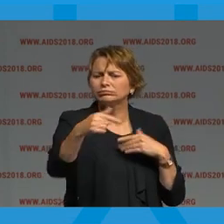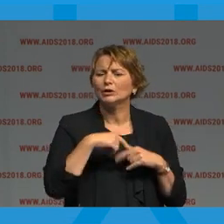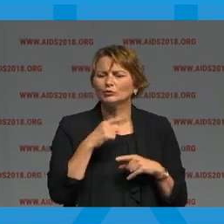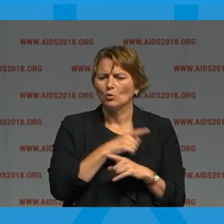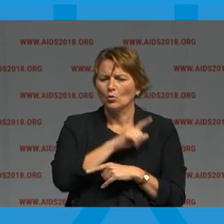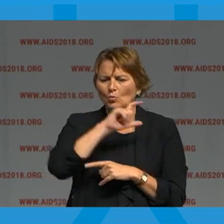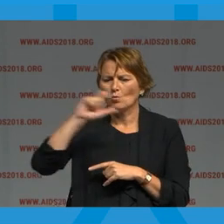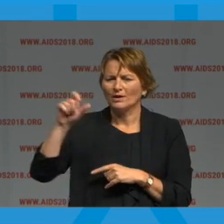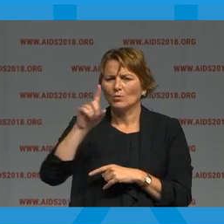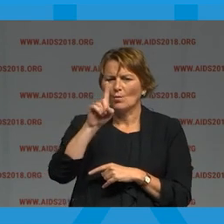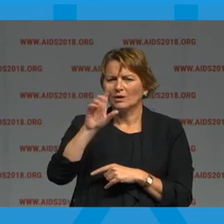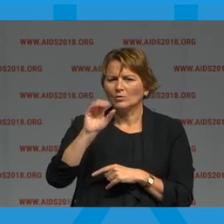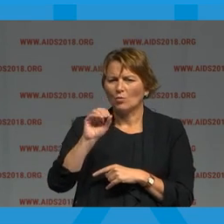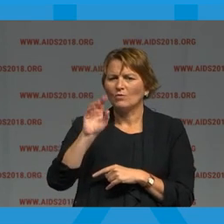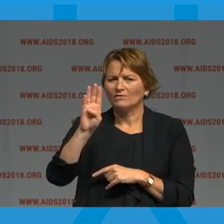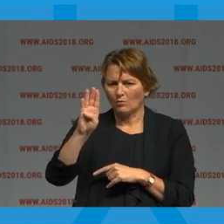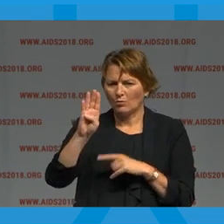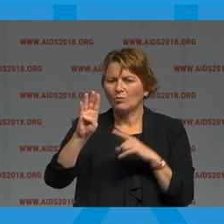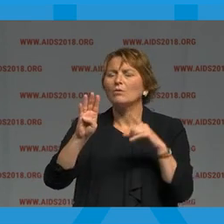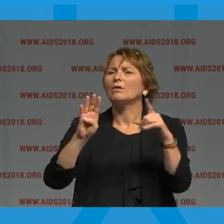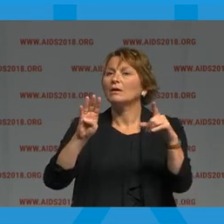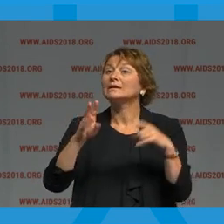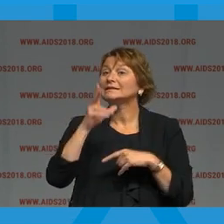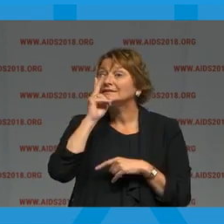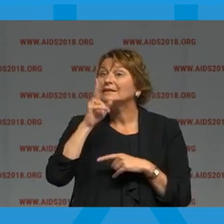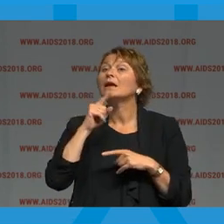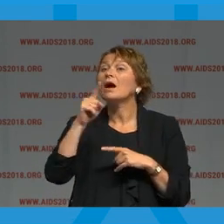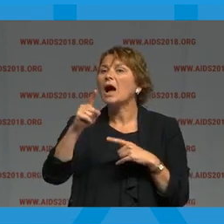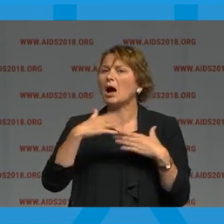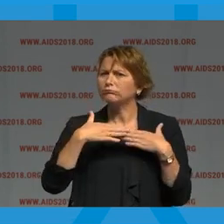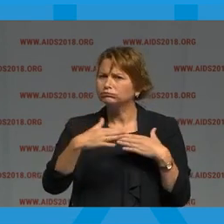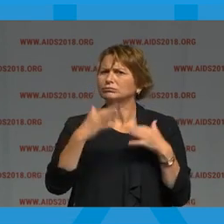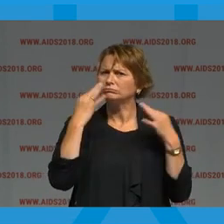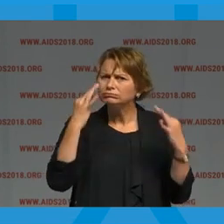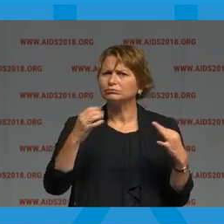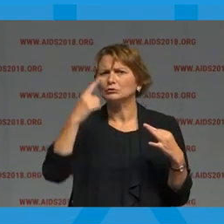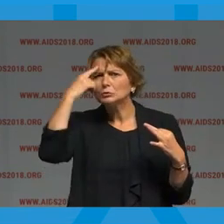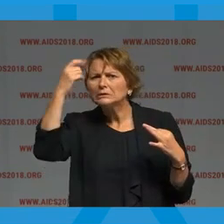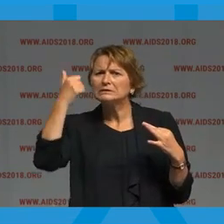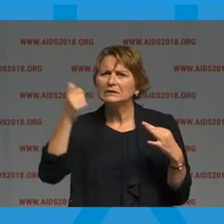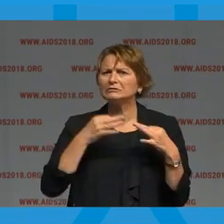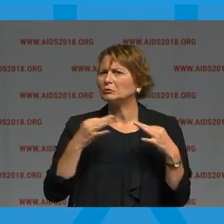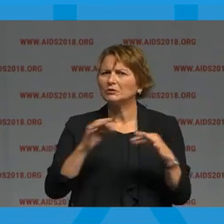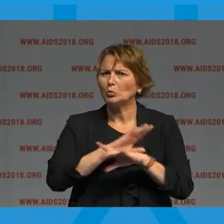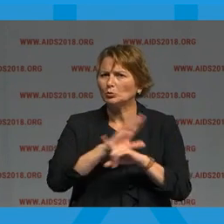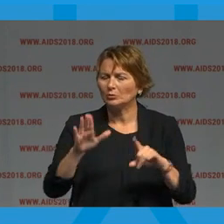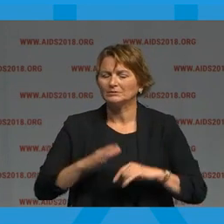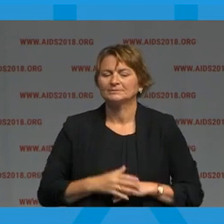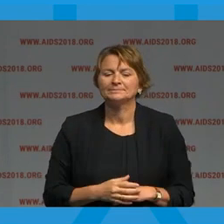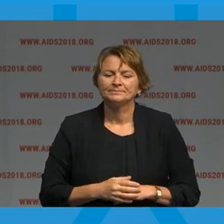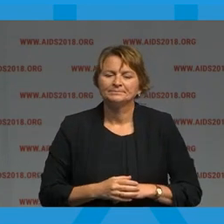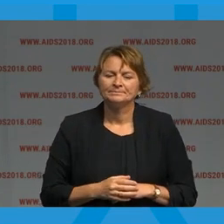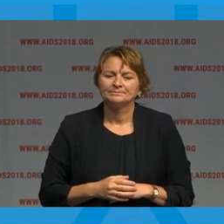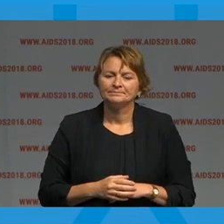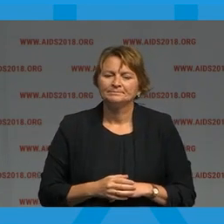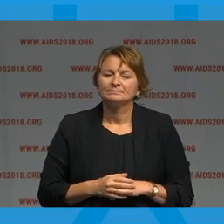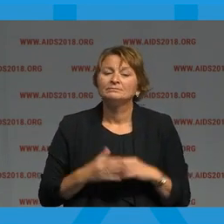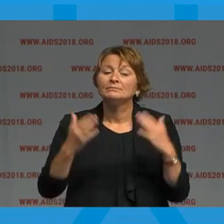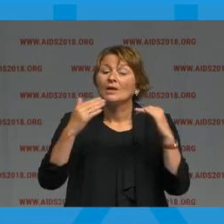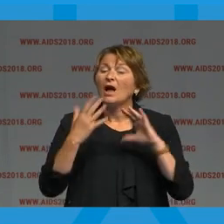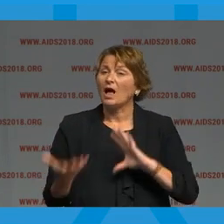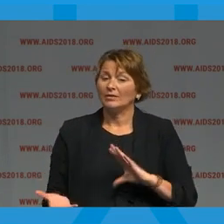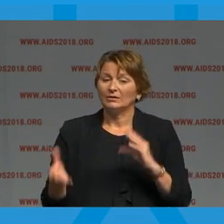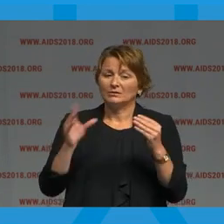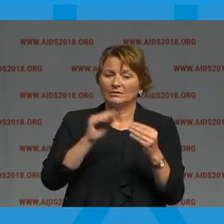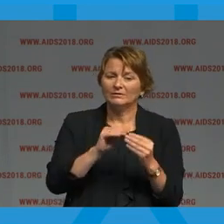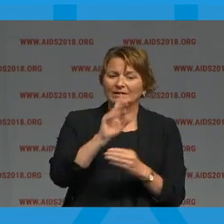to establish if there's durability of this strategy. What about another combination,